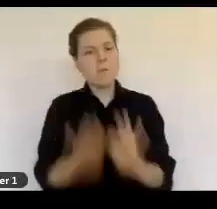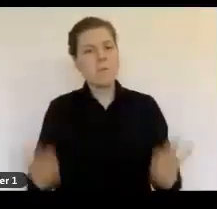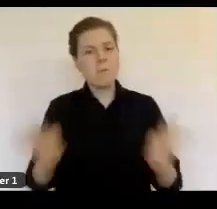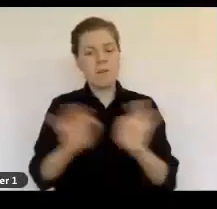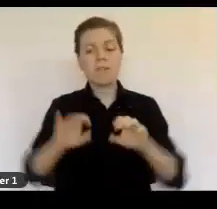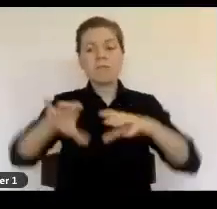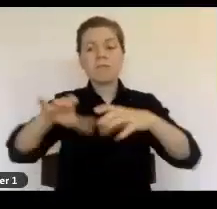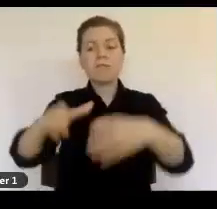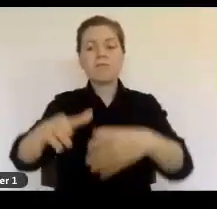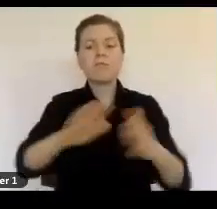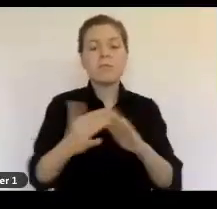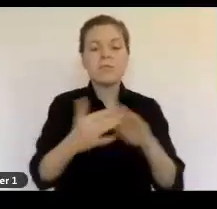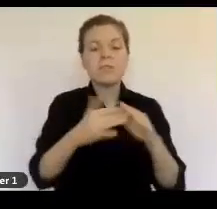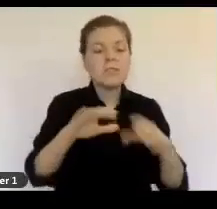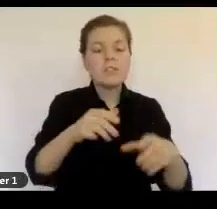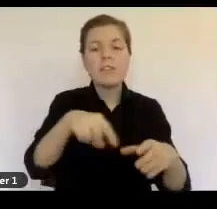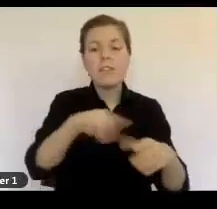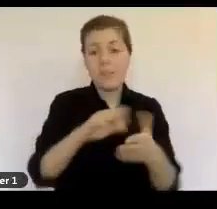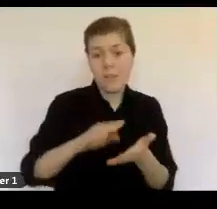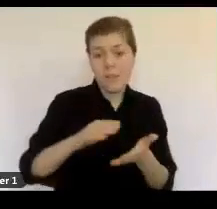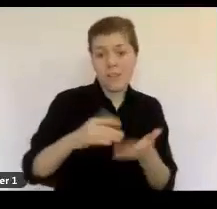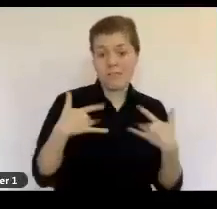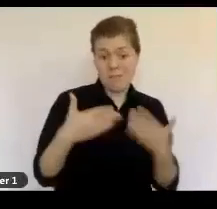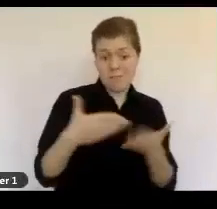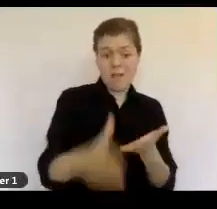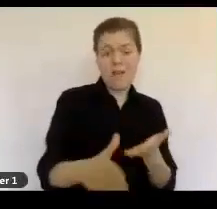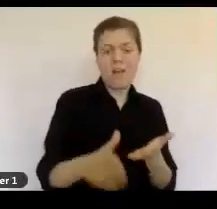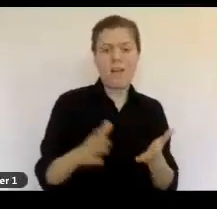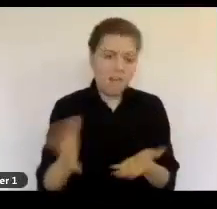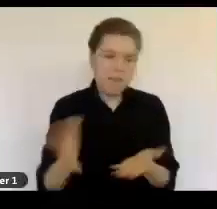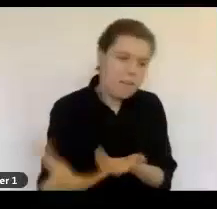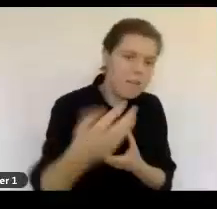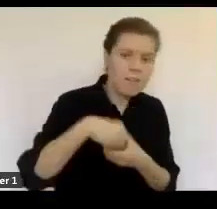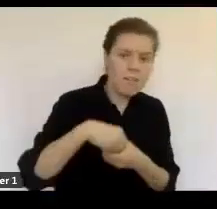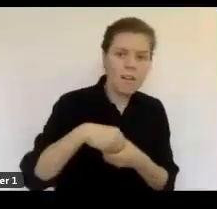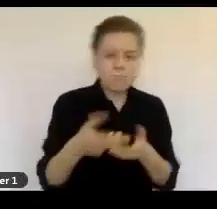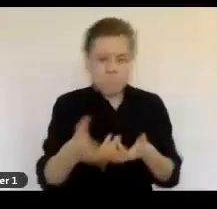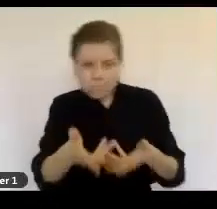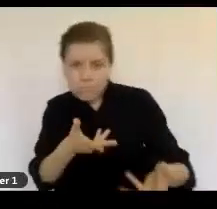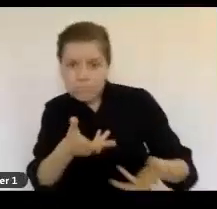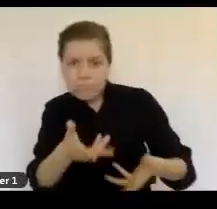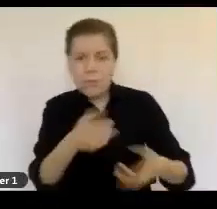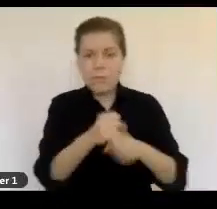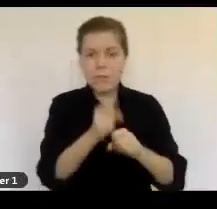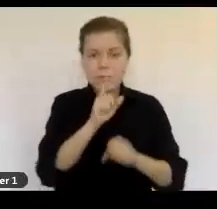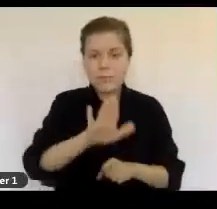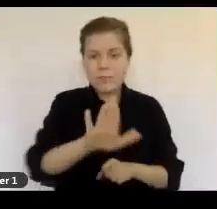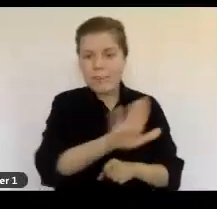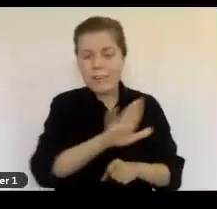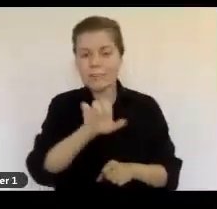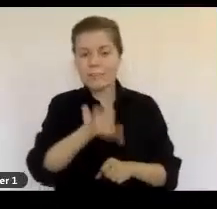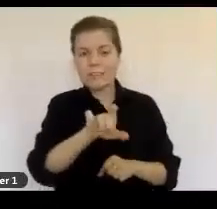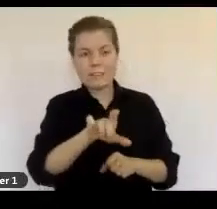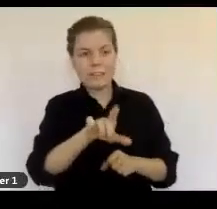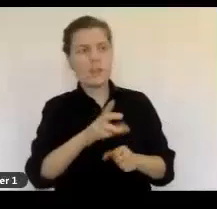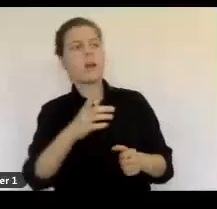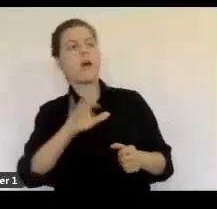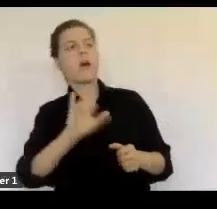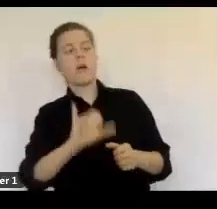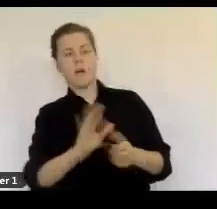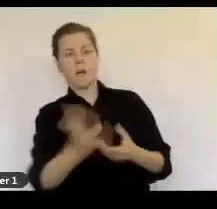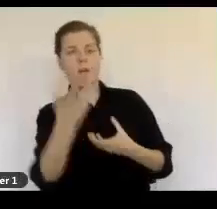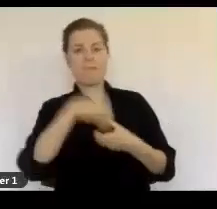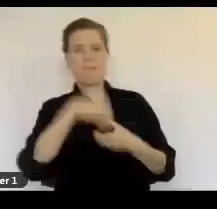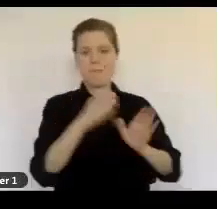and with respect to pandemic planning, it means working with communities beforehand, especially marginalized communities,